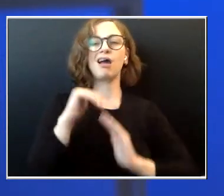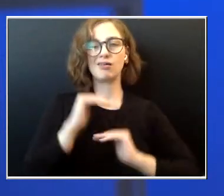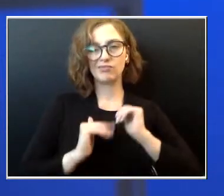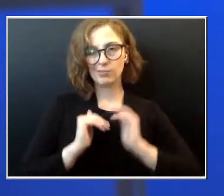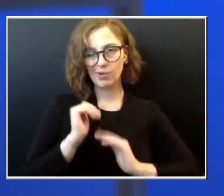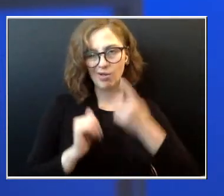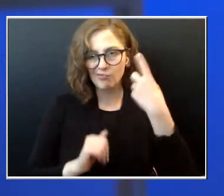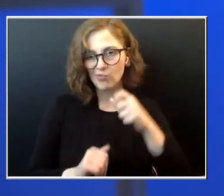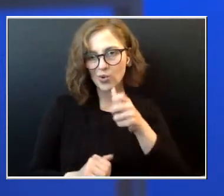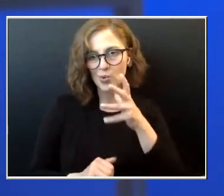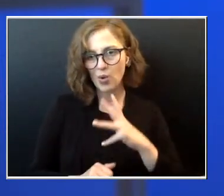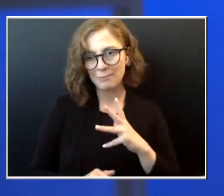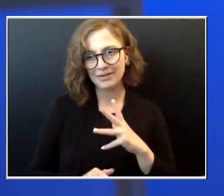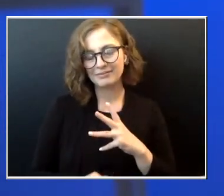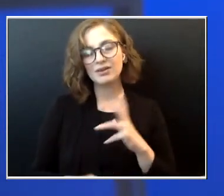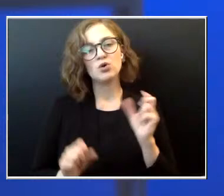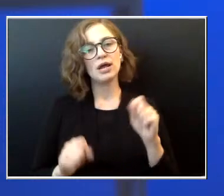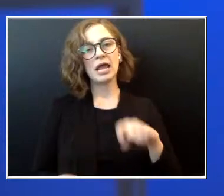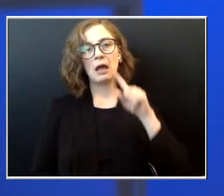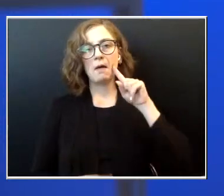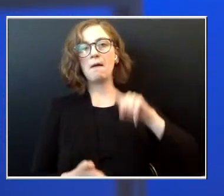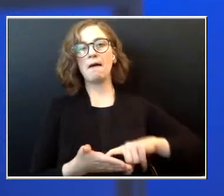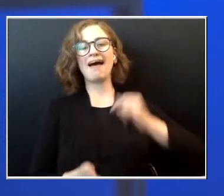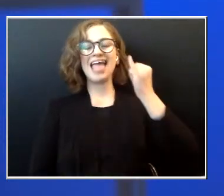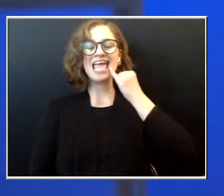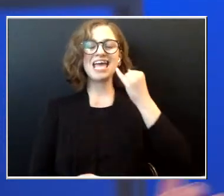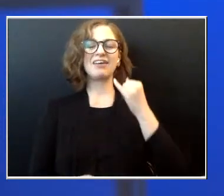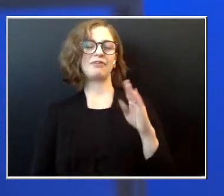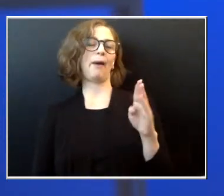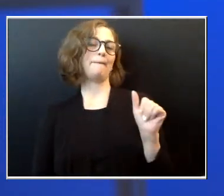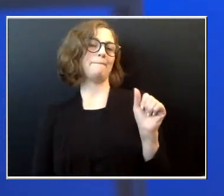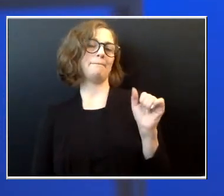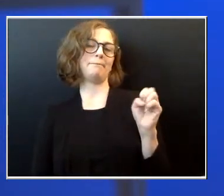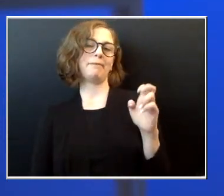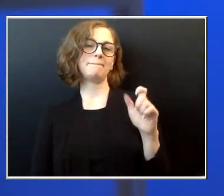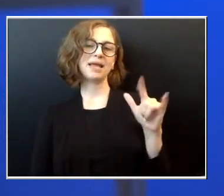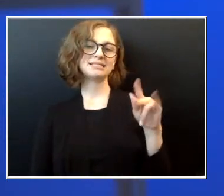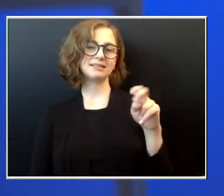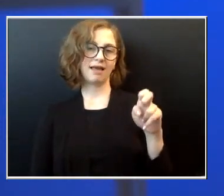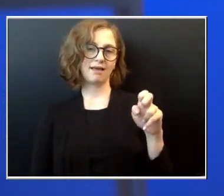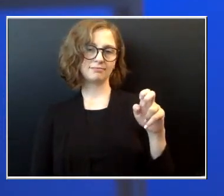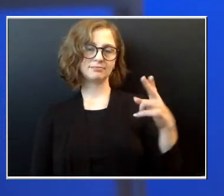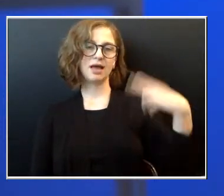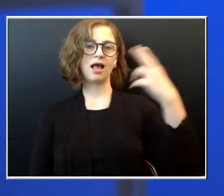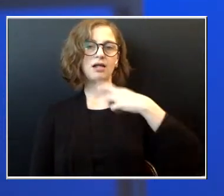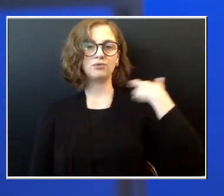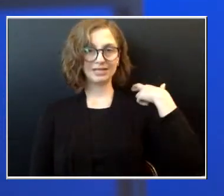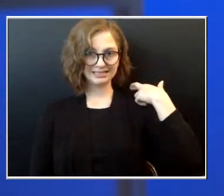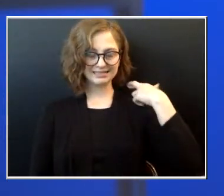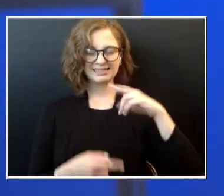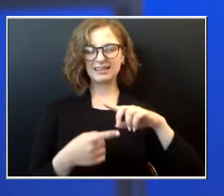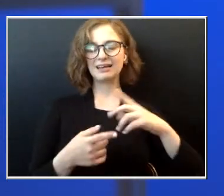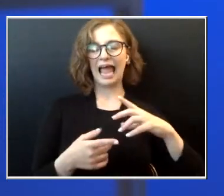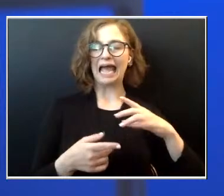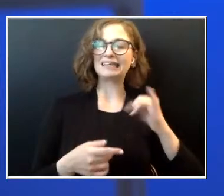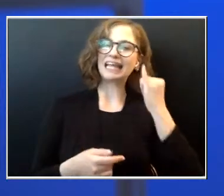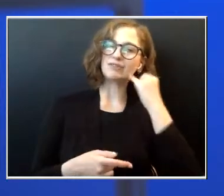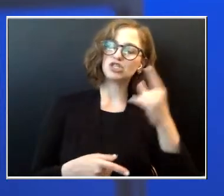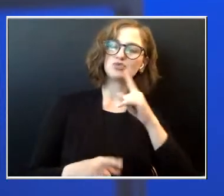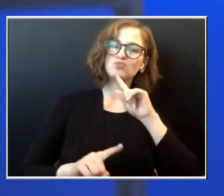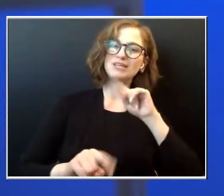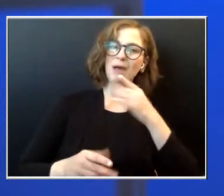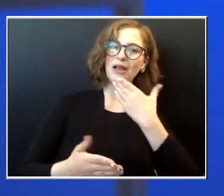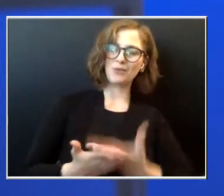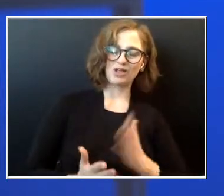if she is at baseline high risk, and even more importantly, if she is responding to the medications that we're using in the